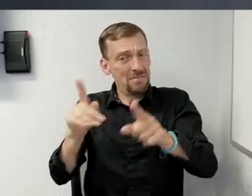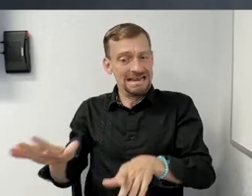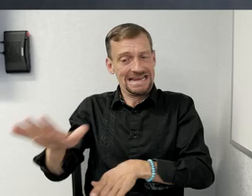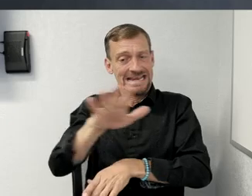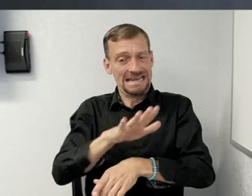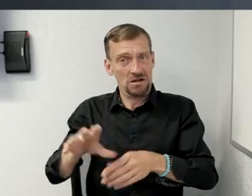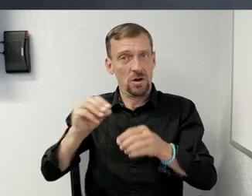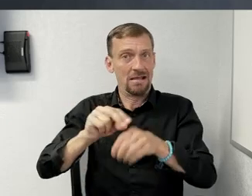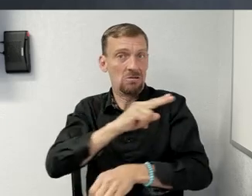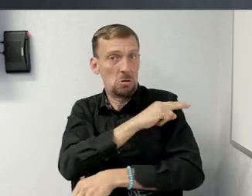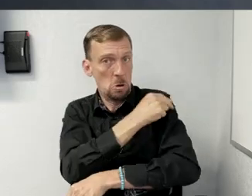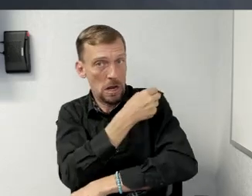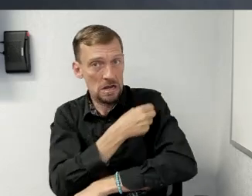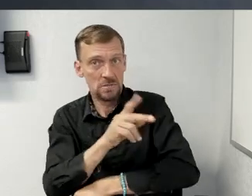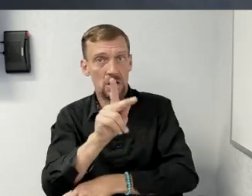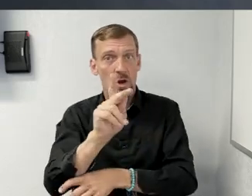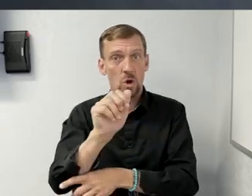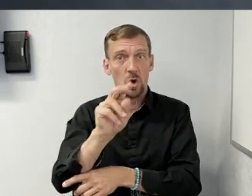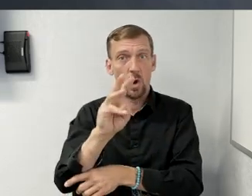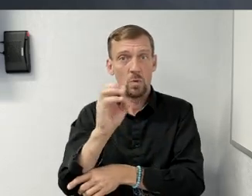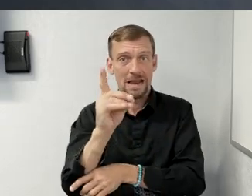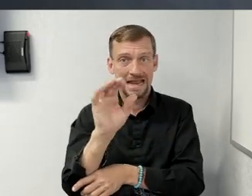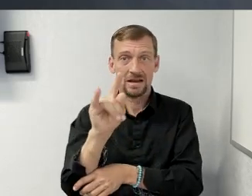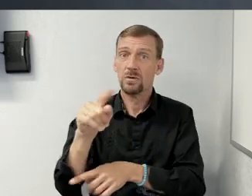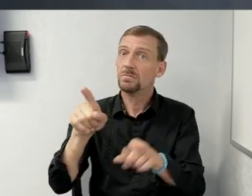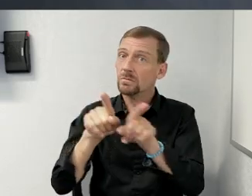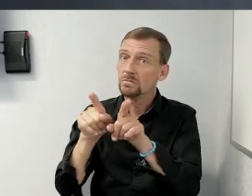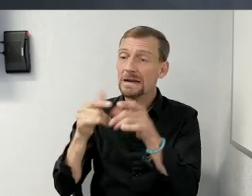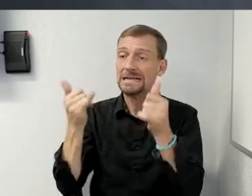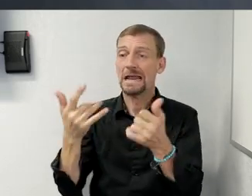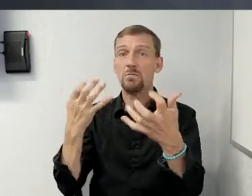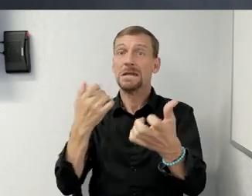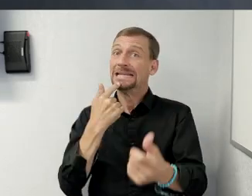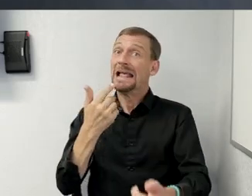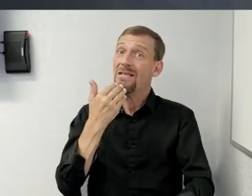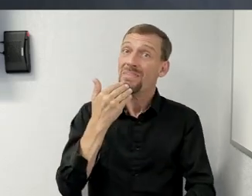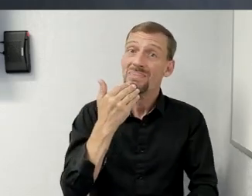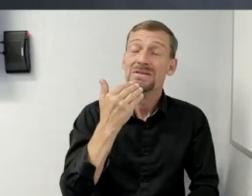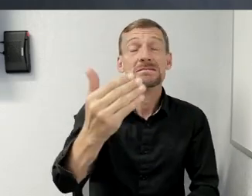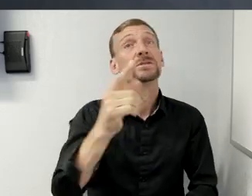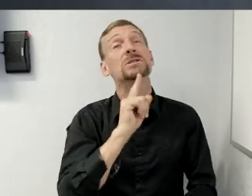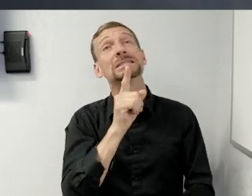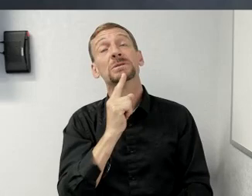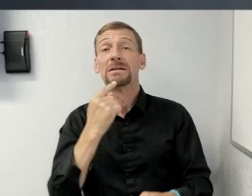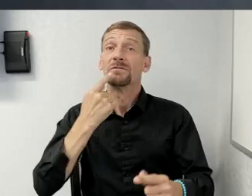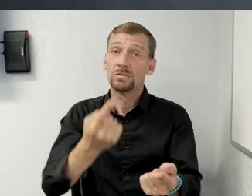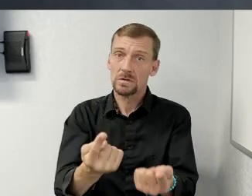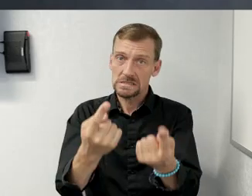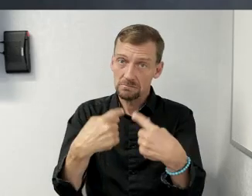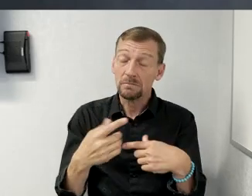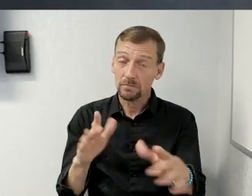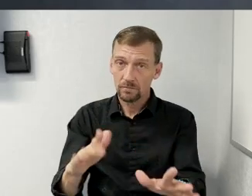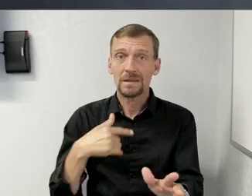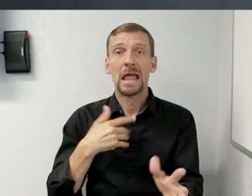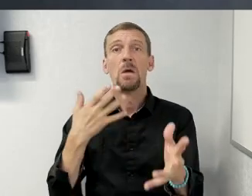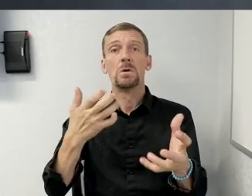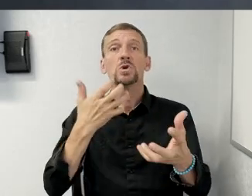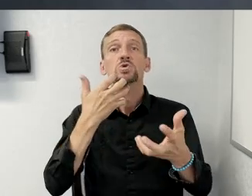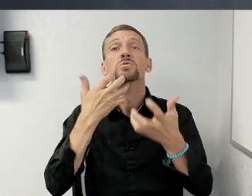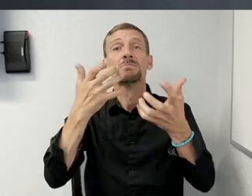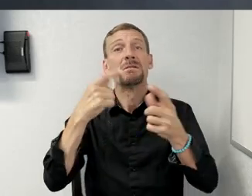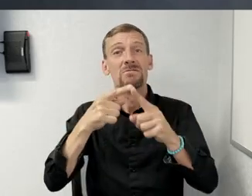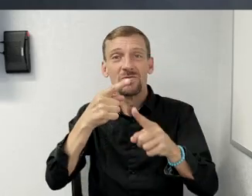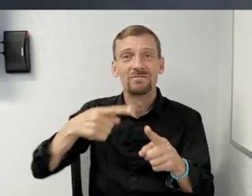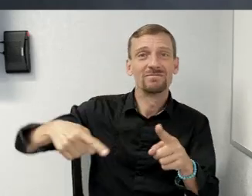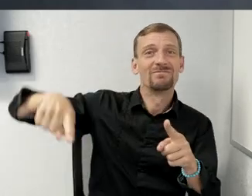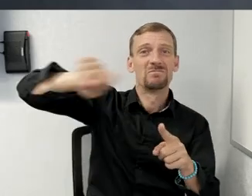Delta. So again, thank you for being here, and just real quickly, just want to give a huge shout out again